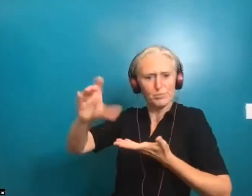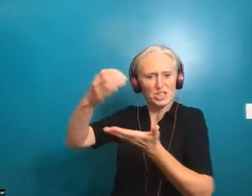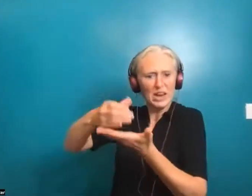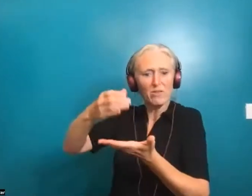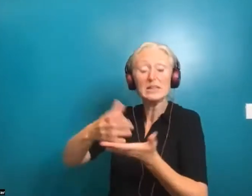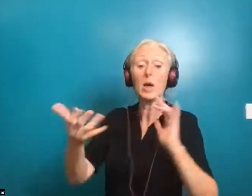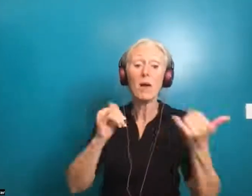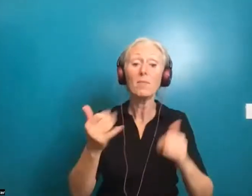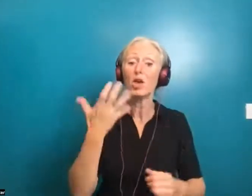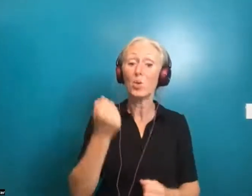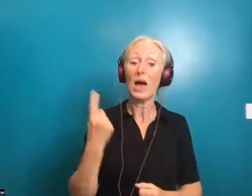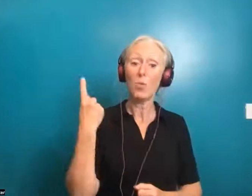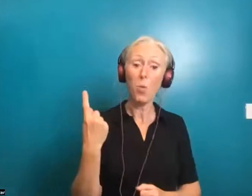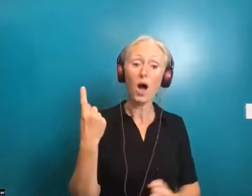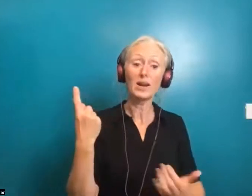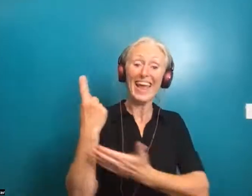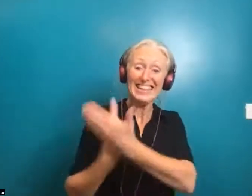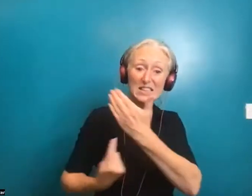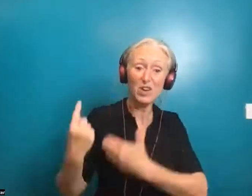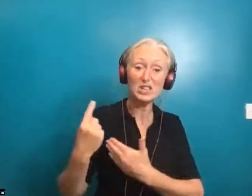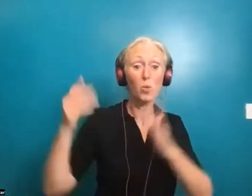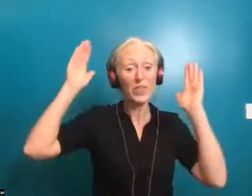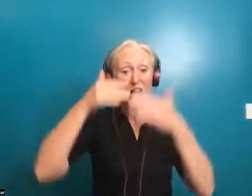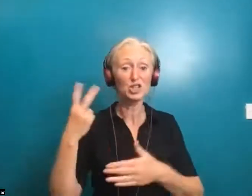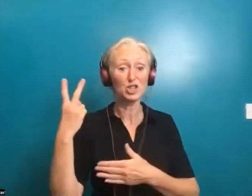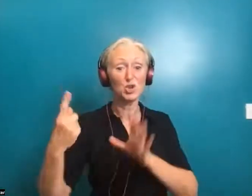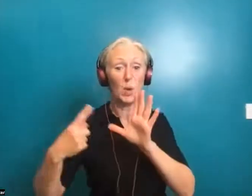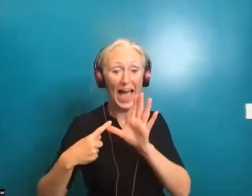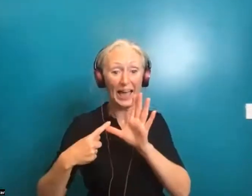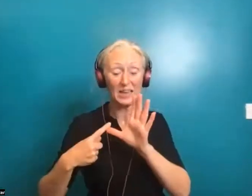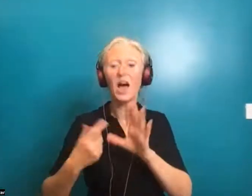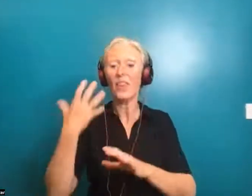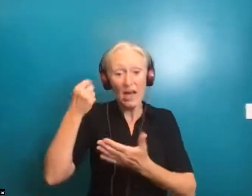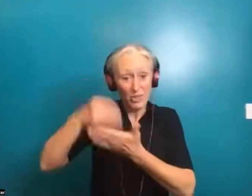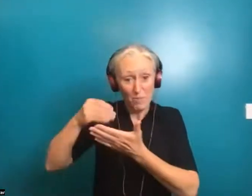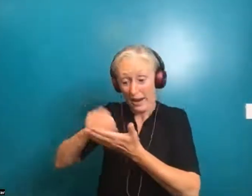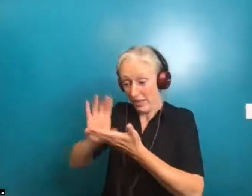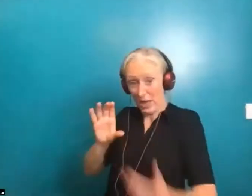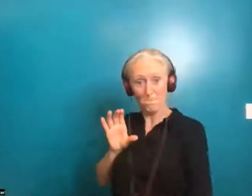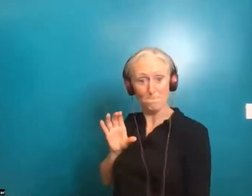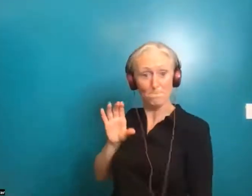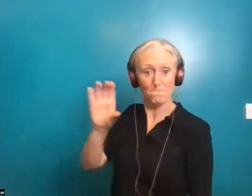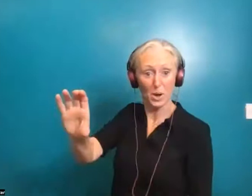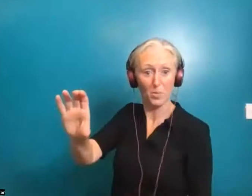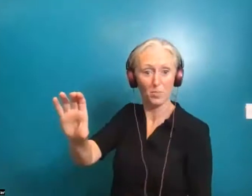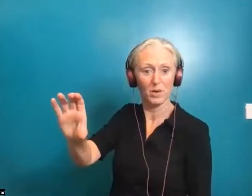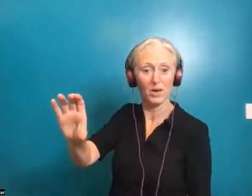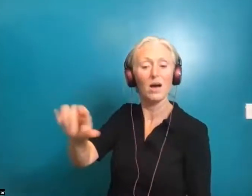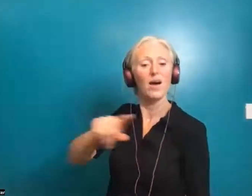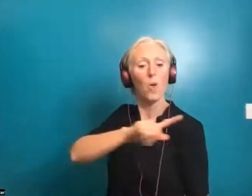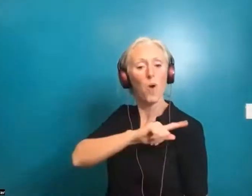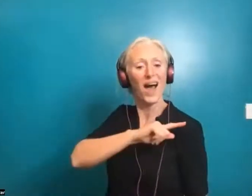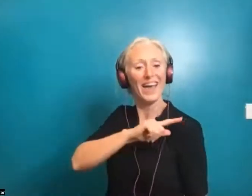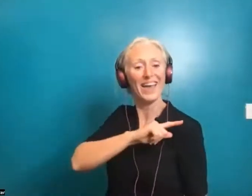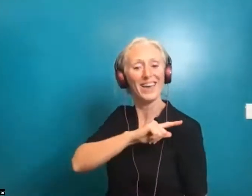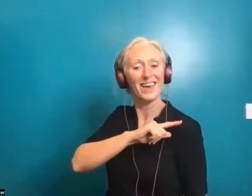an individual with USH2A. And so they just give a lot of money. And then what happens is they build a program based on the gene that that individual